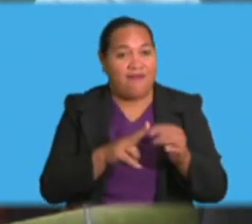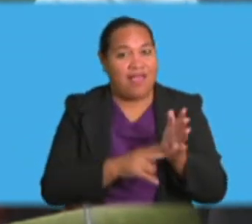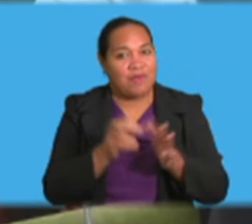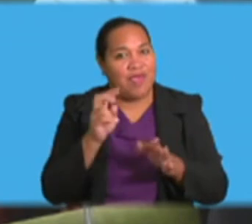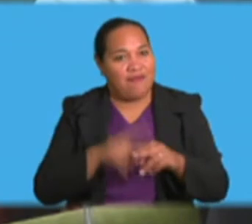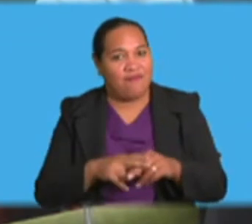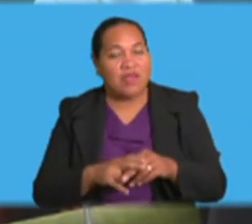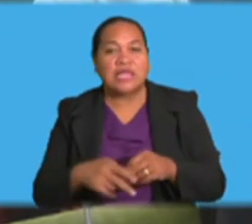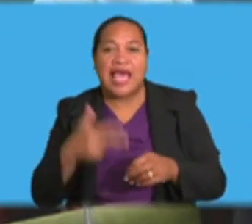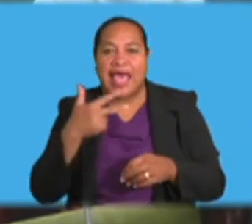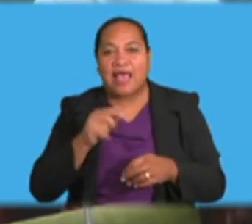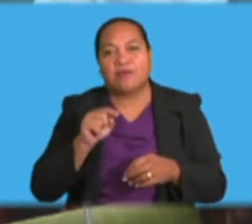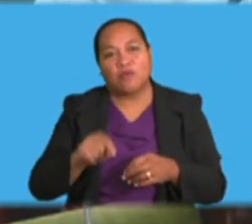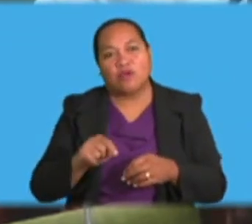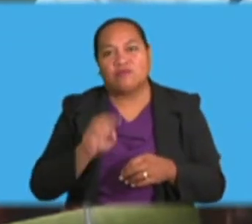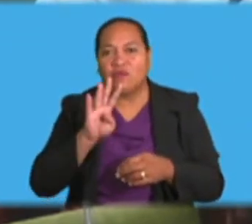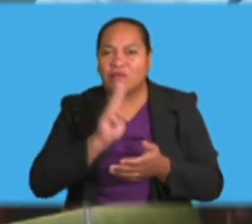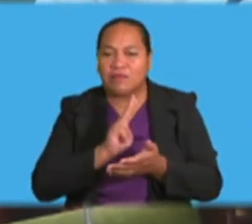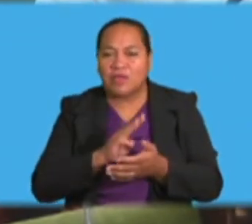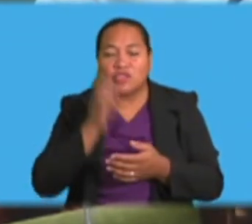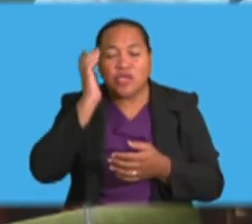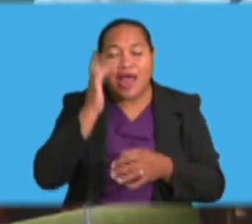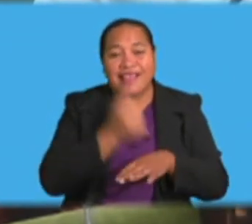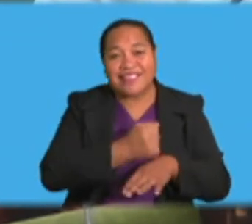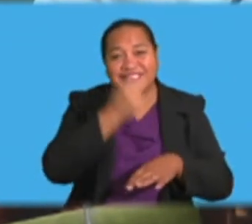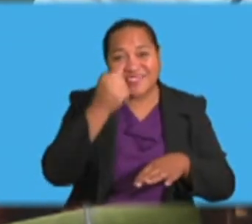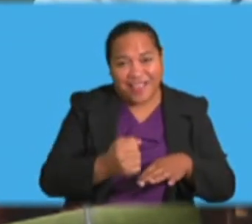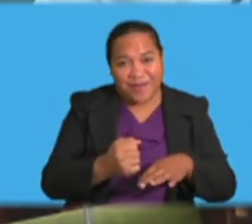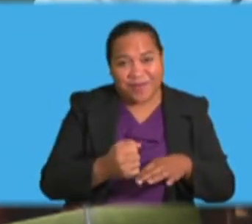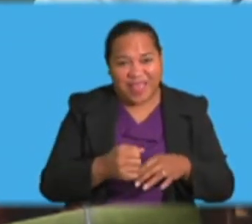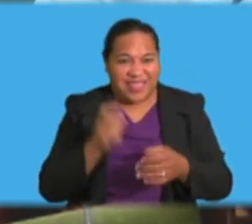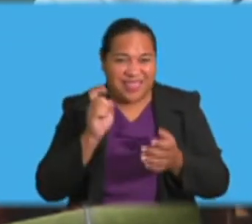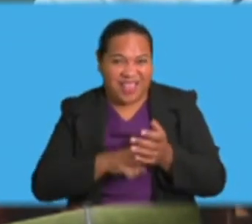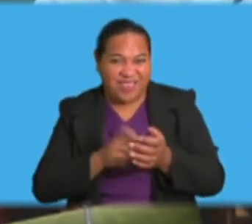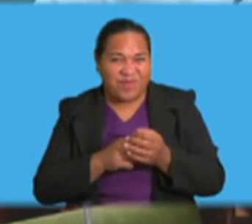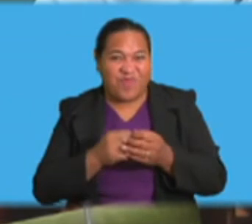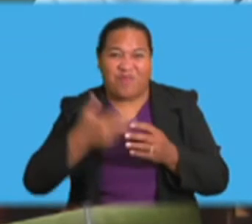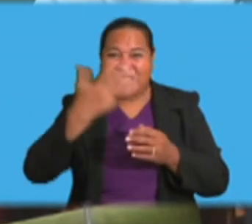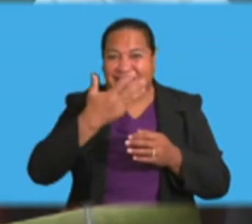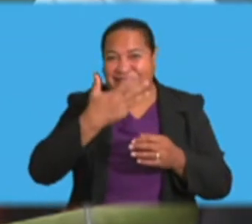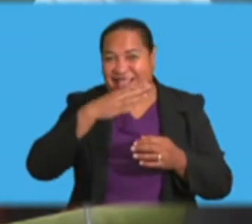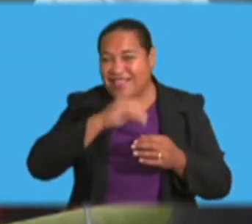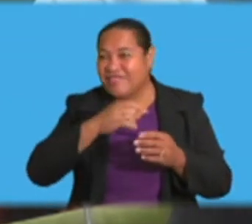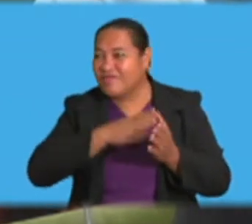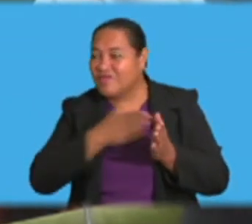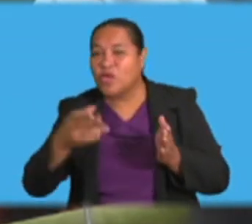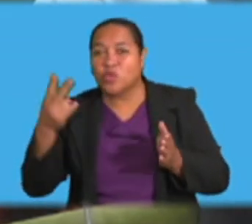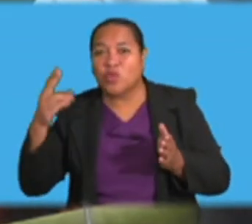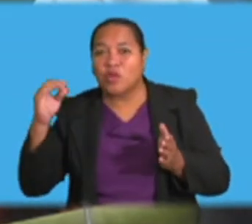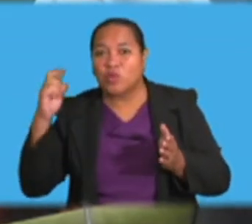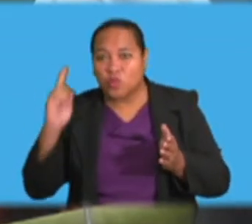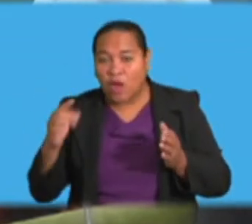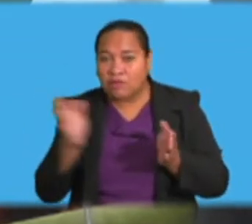Pine has an $8.4 million debt to government. The government debt was accumulated between 1990 to 2001. Madam Speaker,